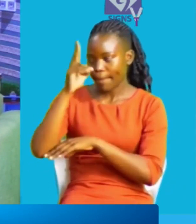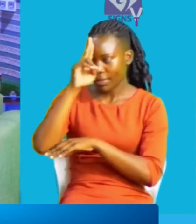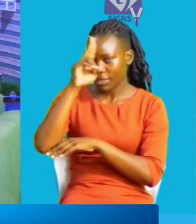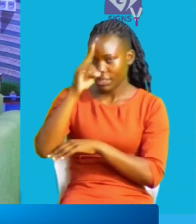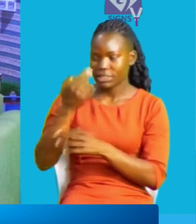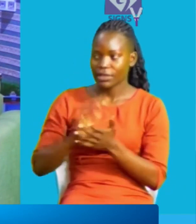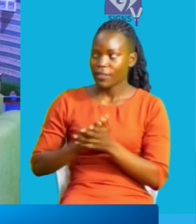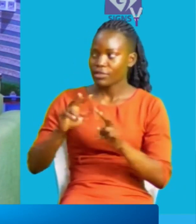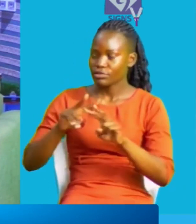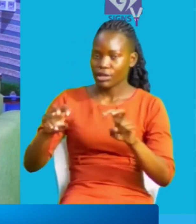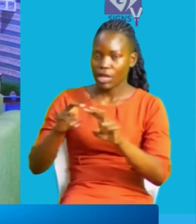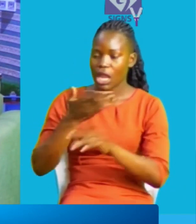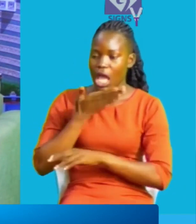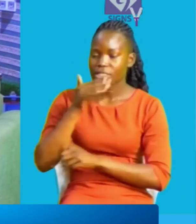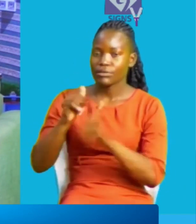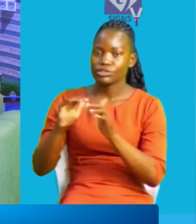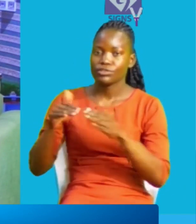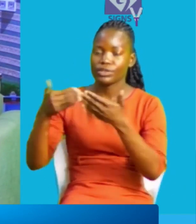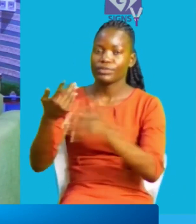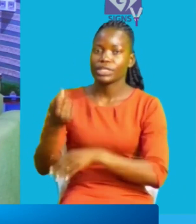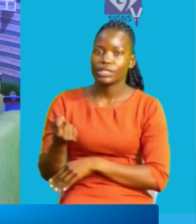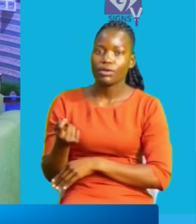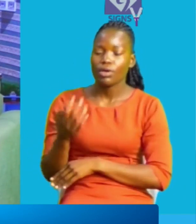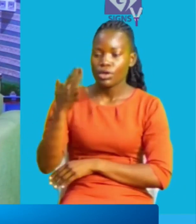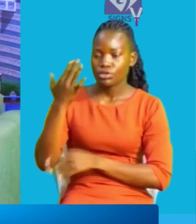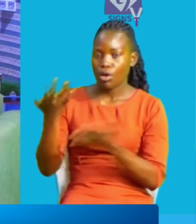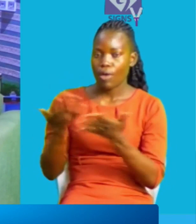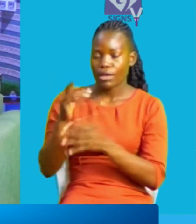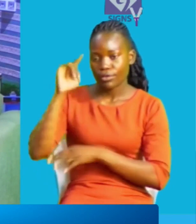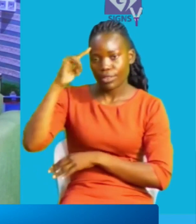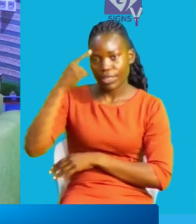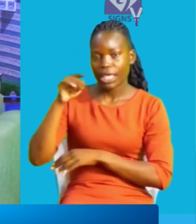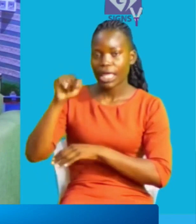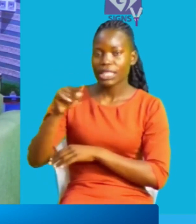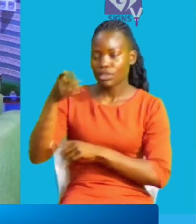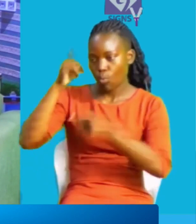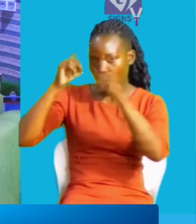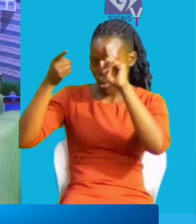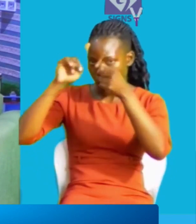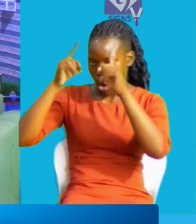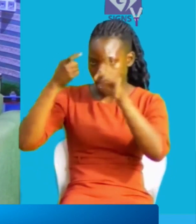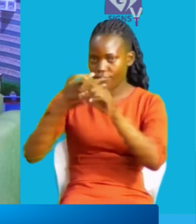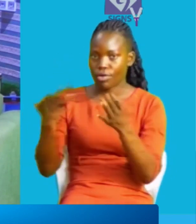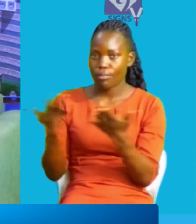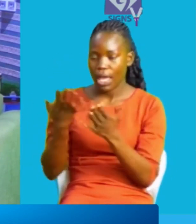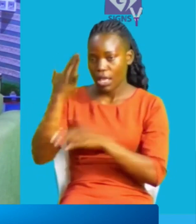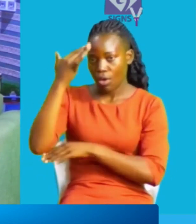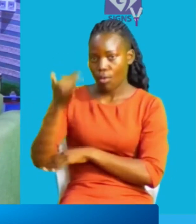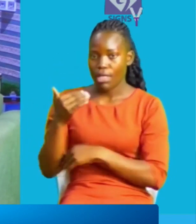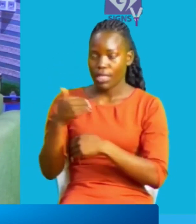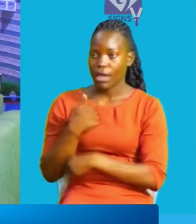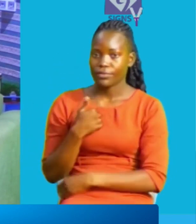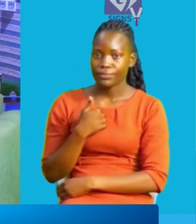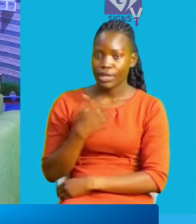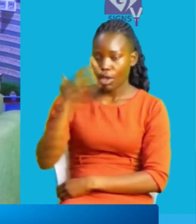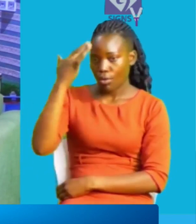but probably to interrogate the answer that you've given a little bit. Where do you think these misconceptions come from? Why